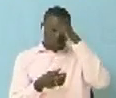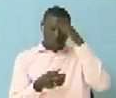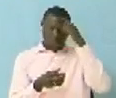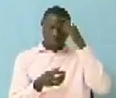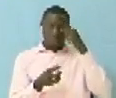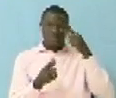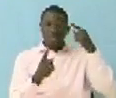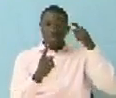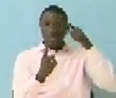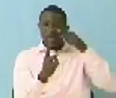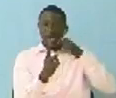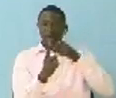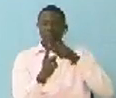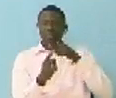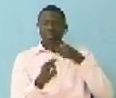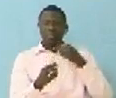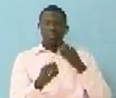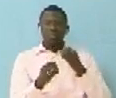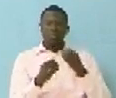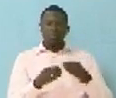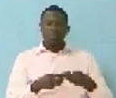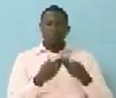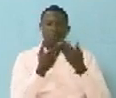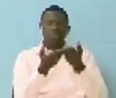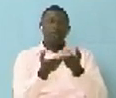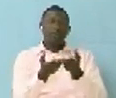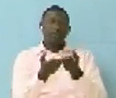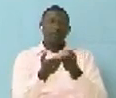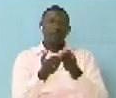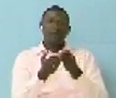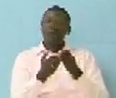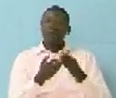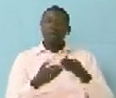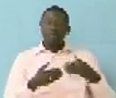aimed at producing a confession.